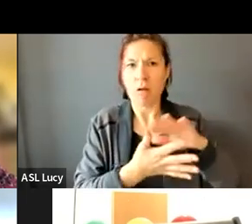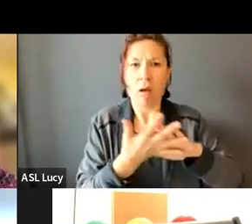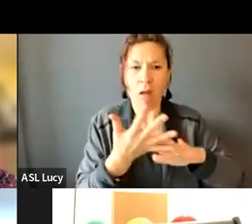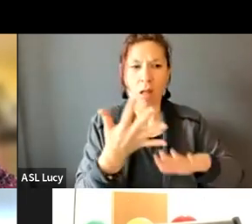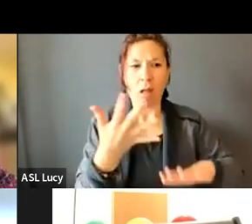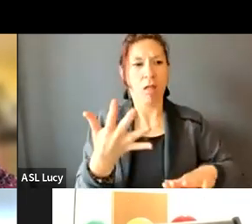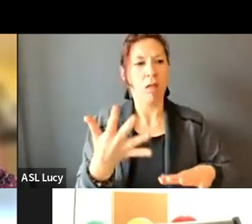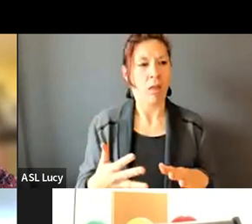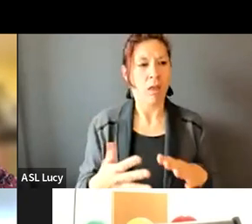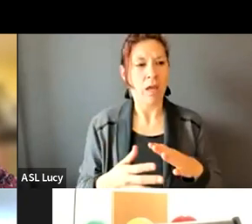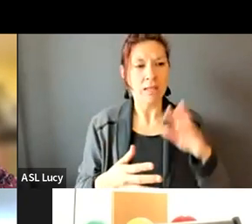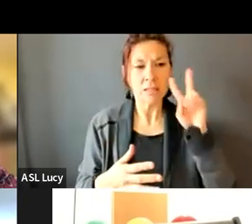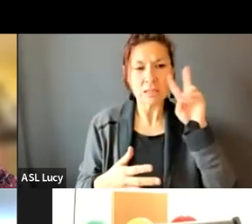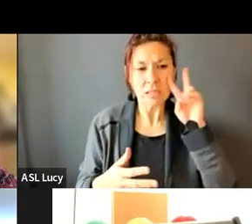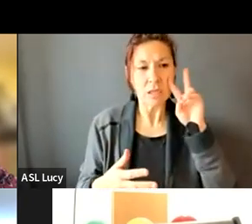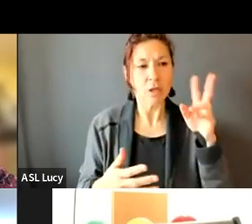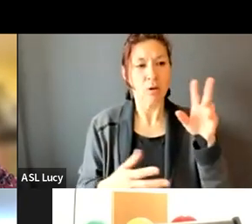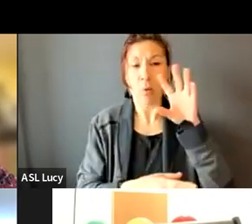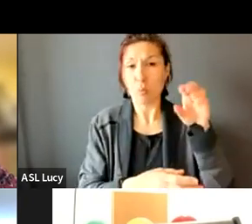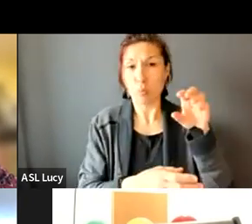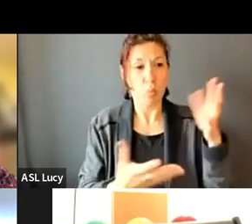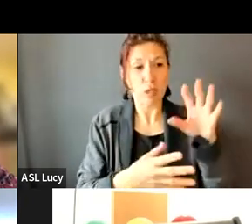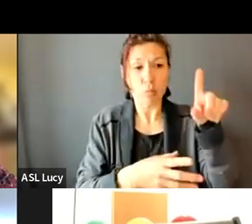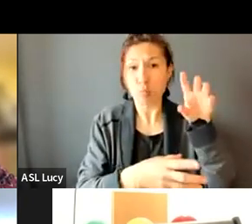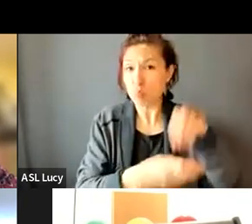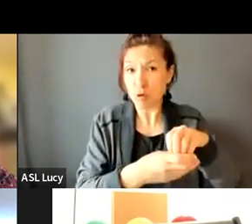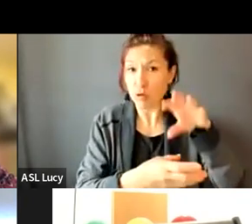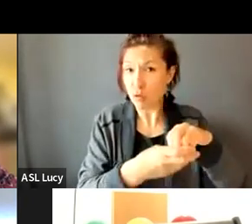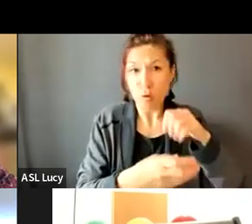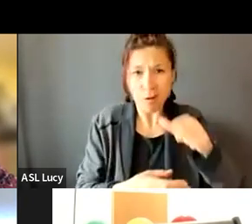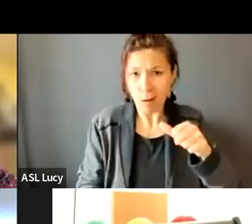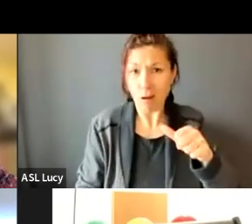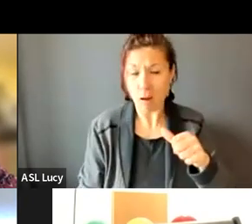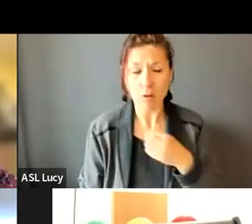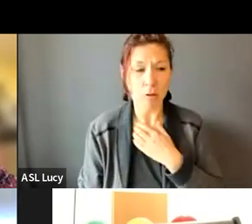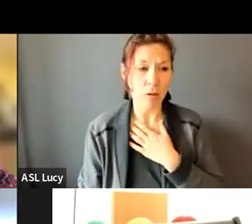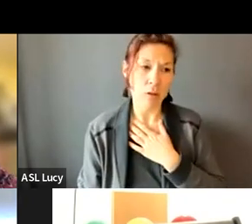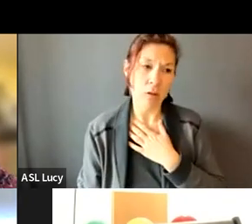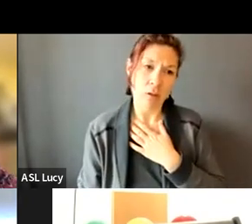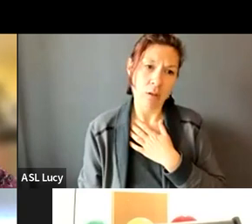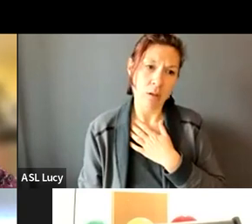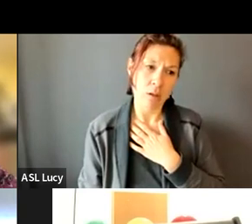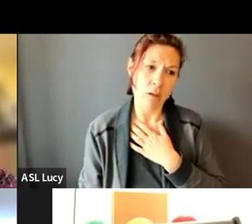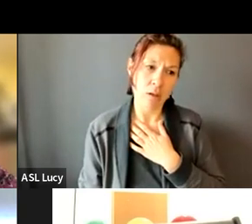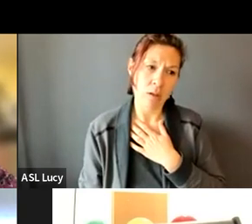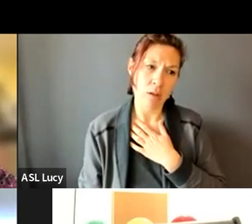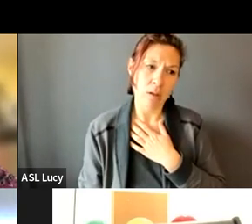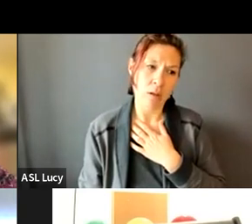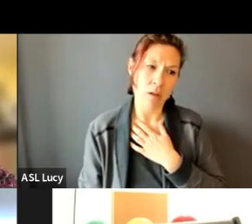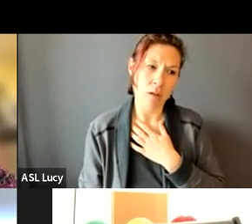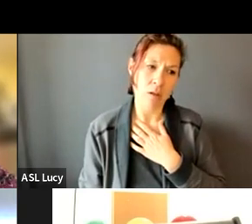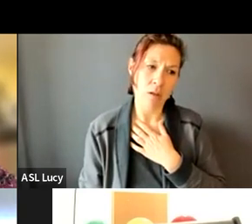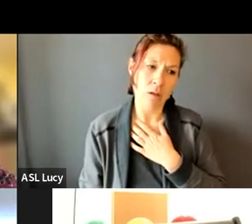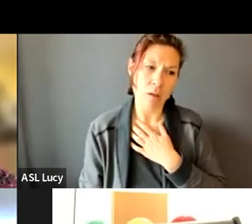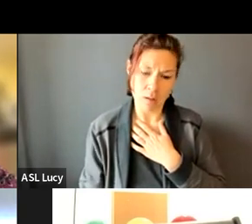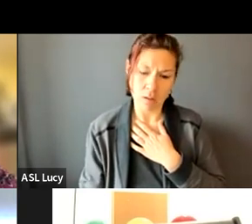the survey in the optional section for us that committee looks at it um so that was no different than it's been in past years but again